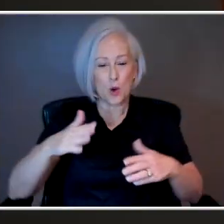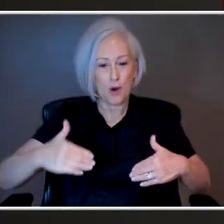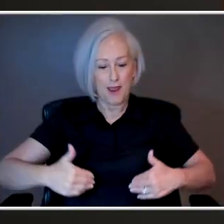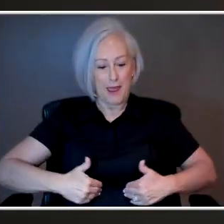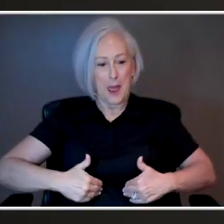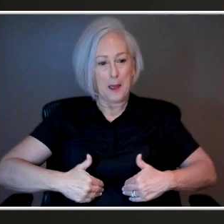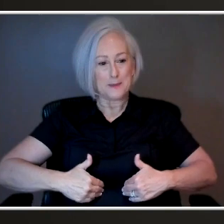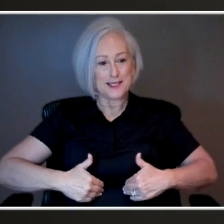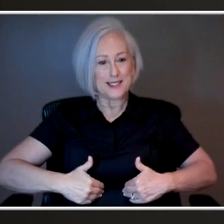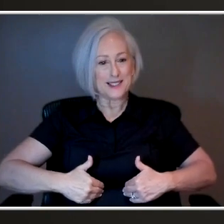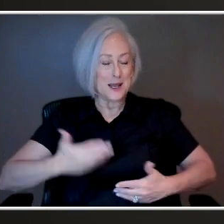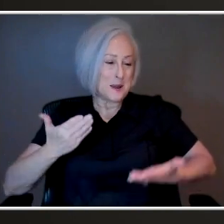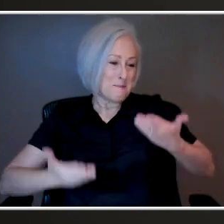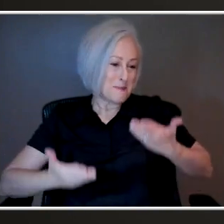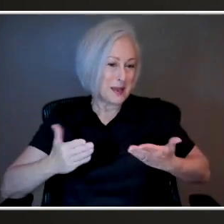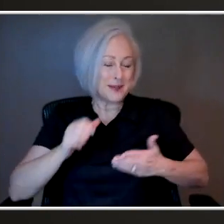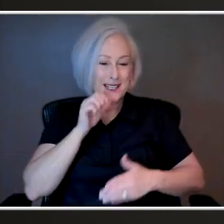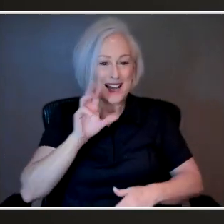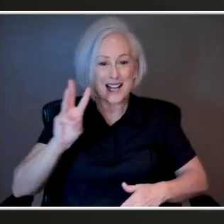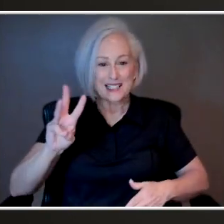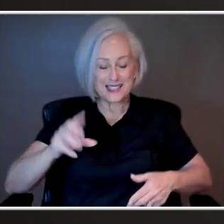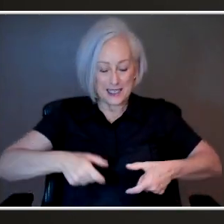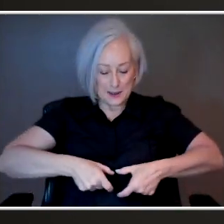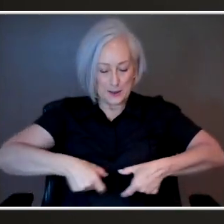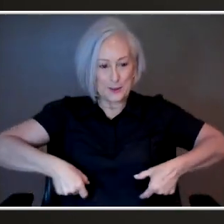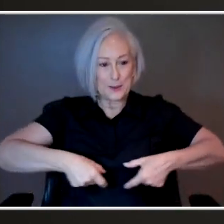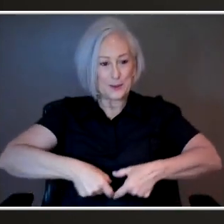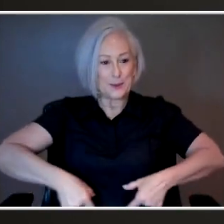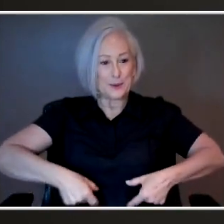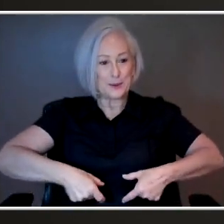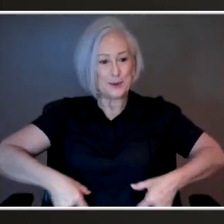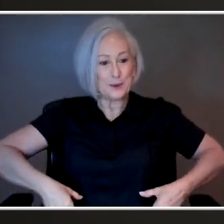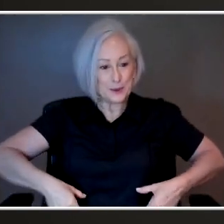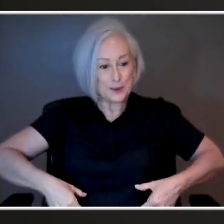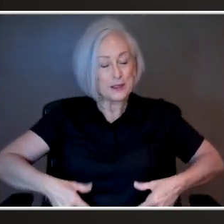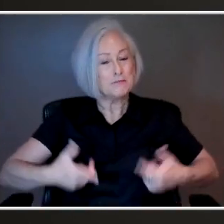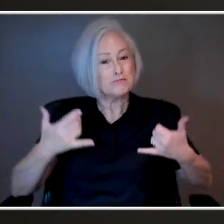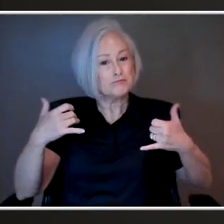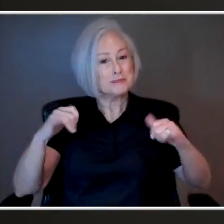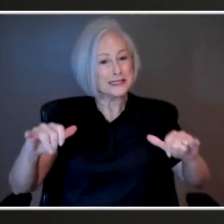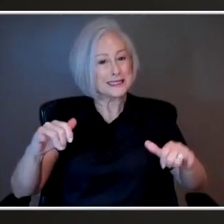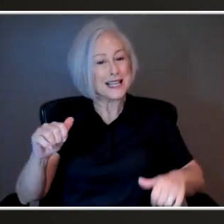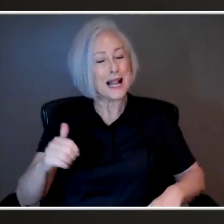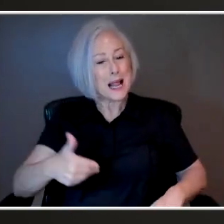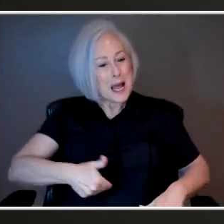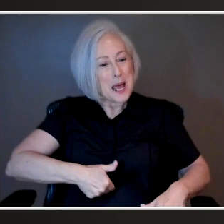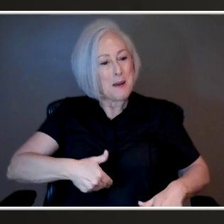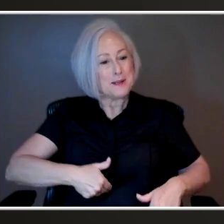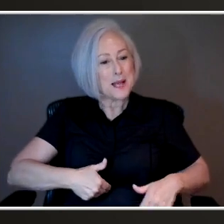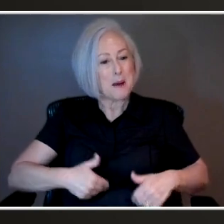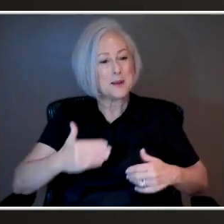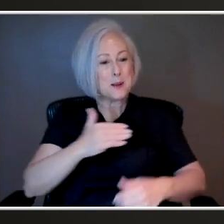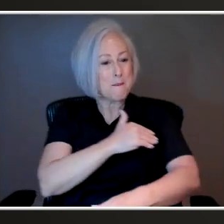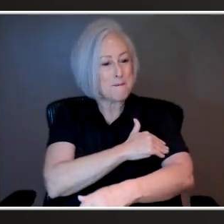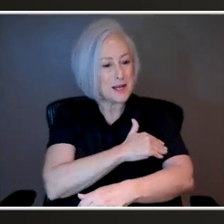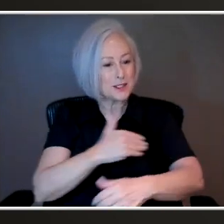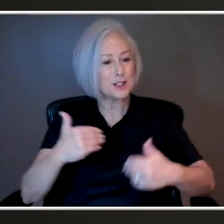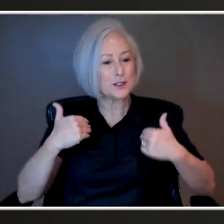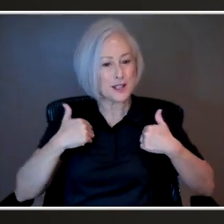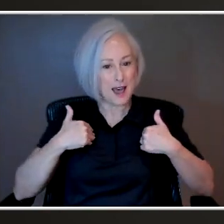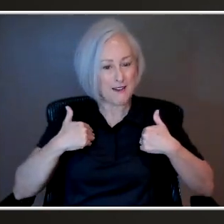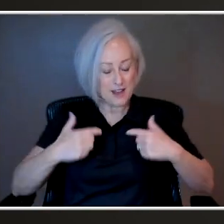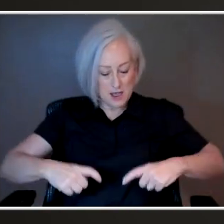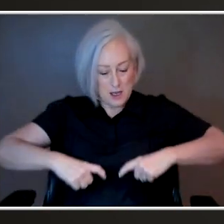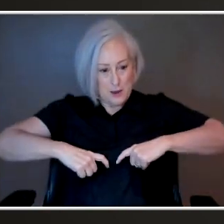have a six-pack and you do still have abdominal muscles somewhere hiding in there, running all the way from your ribs to your groin.